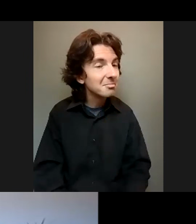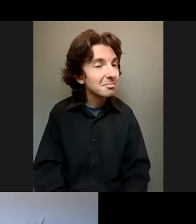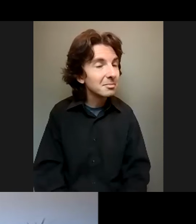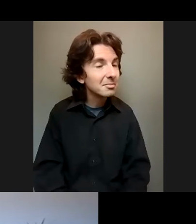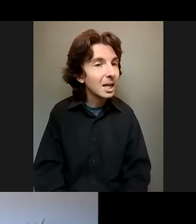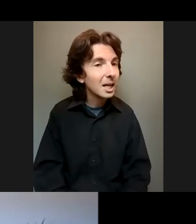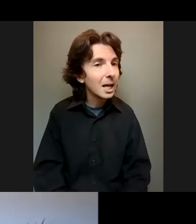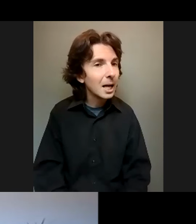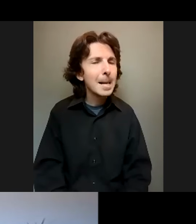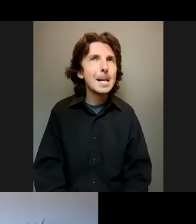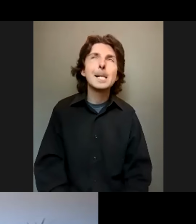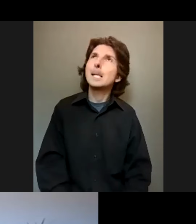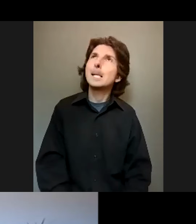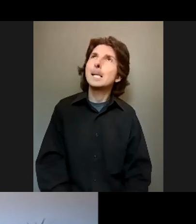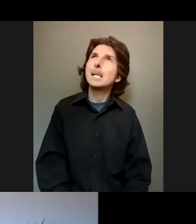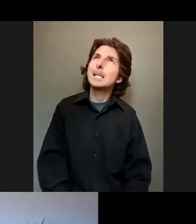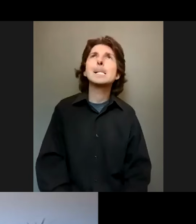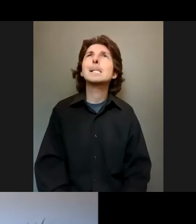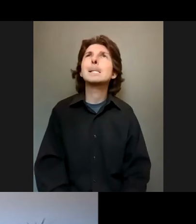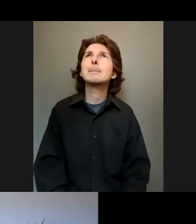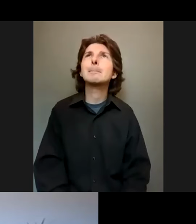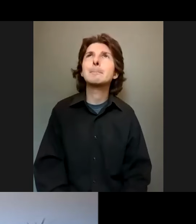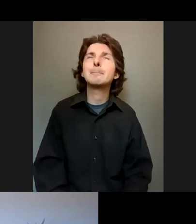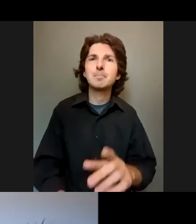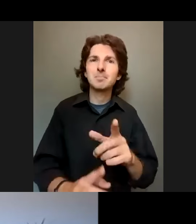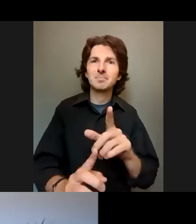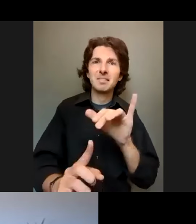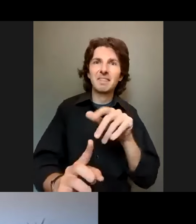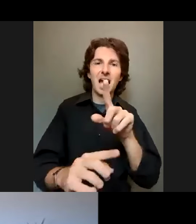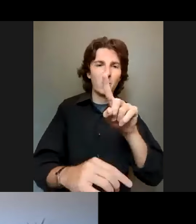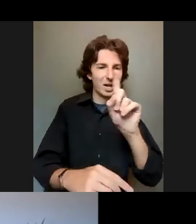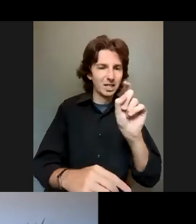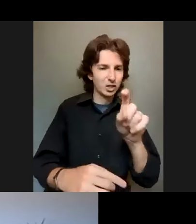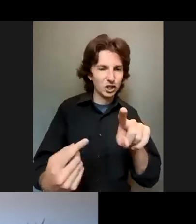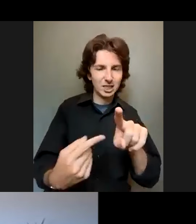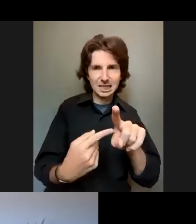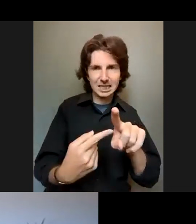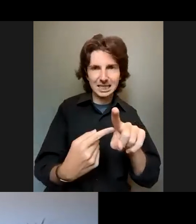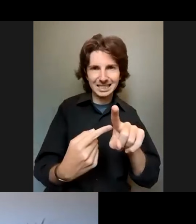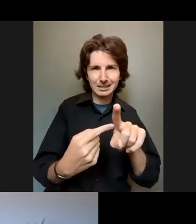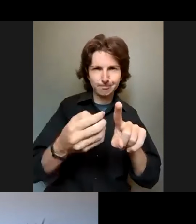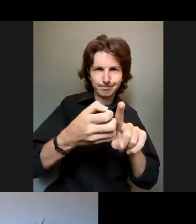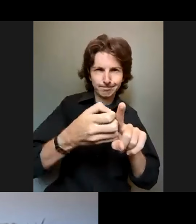There's actually quite a few questions that I kind of gleaned